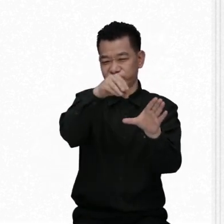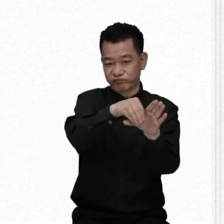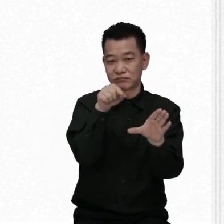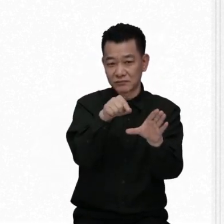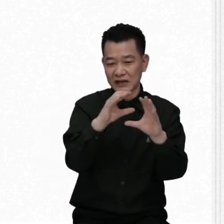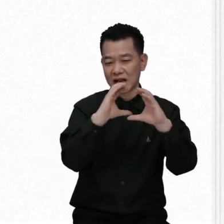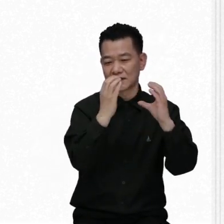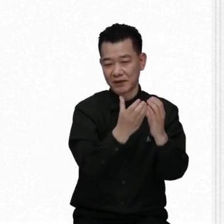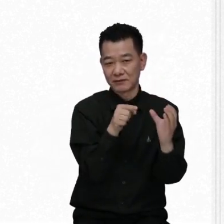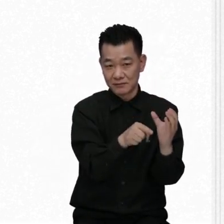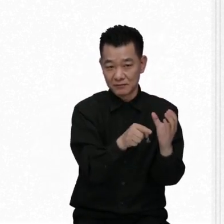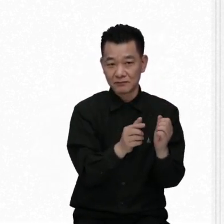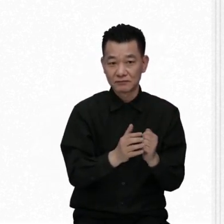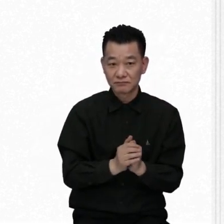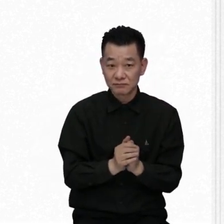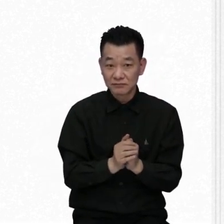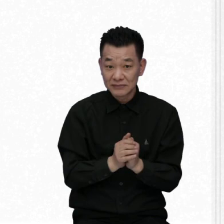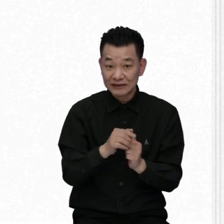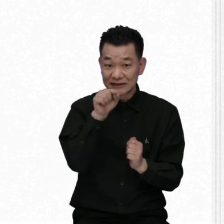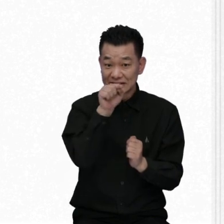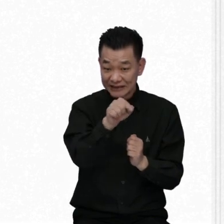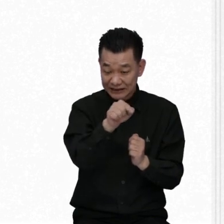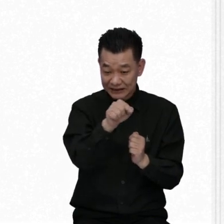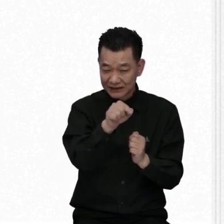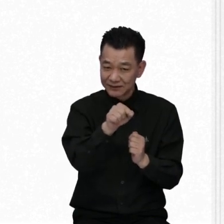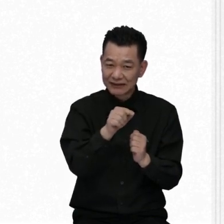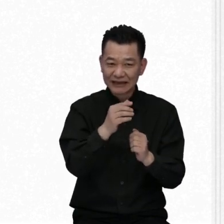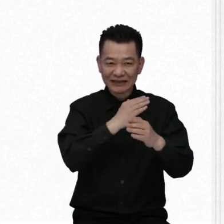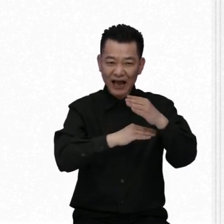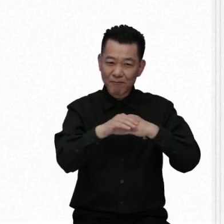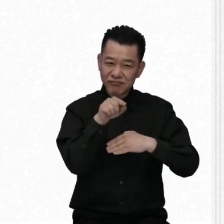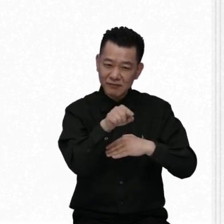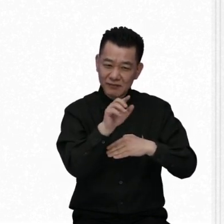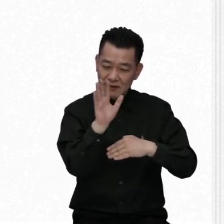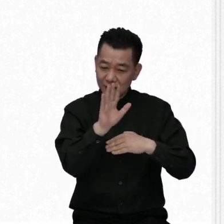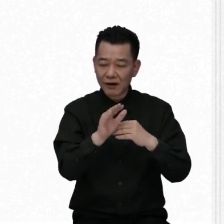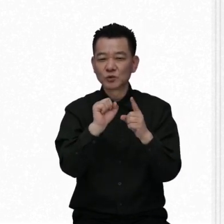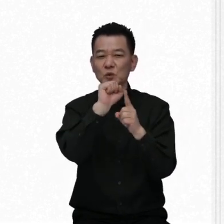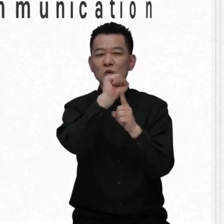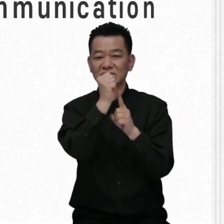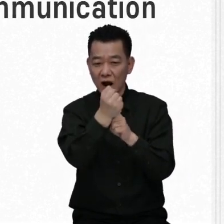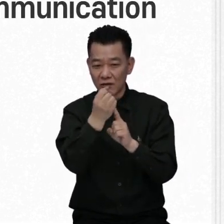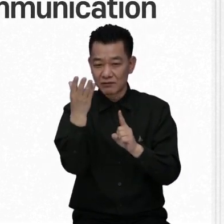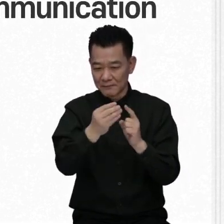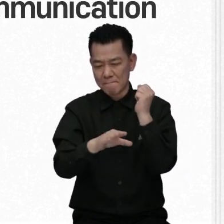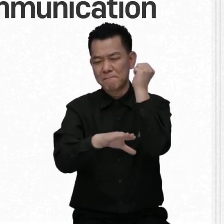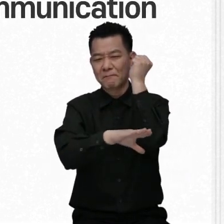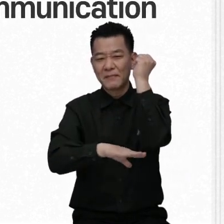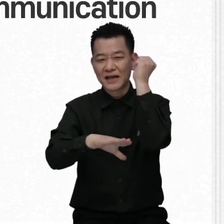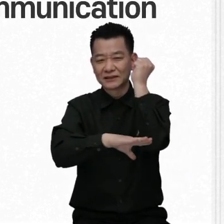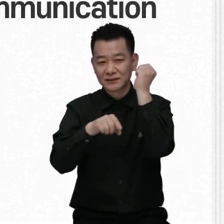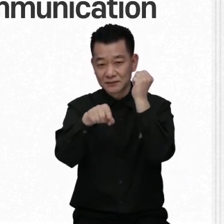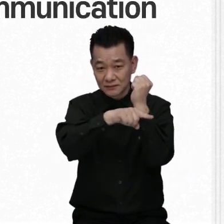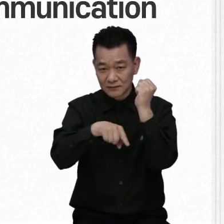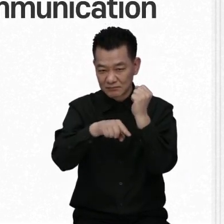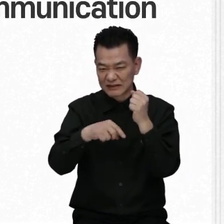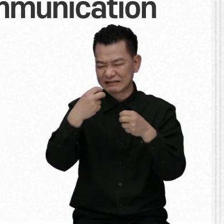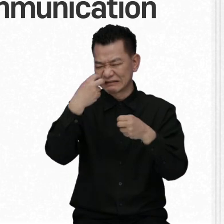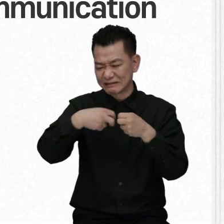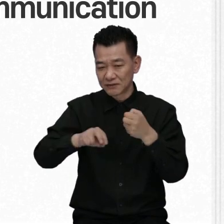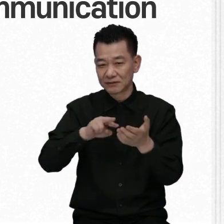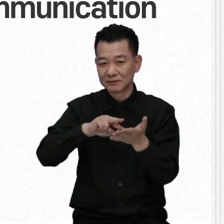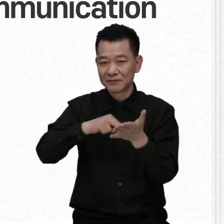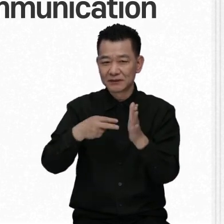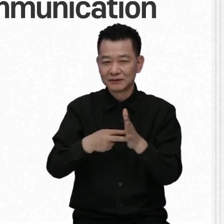of disability. These are not disabilities by itself, but rather cases where people experience difficulties in